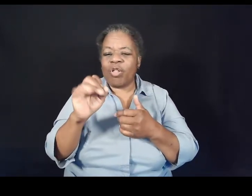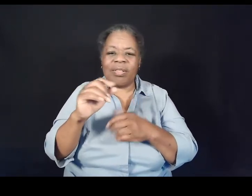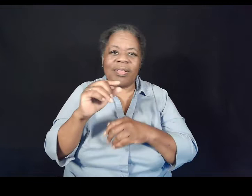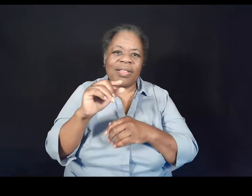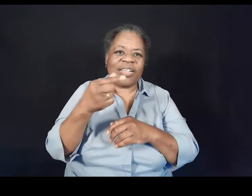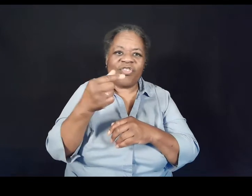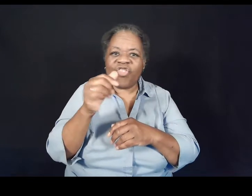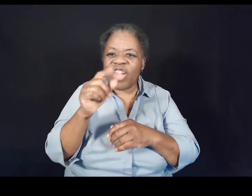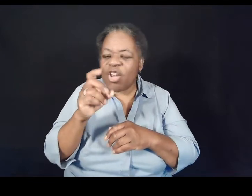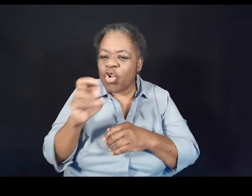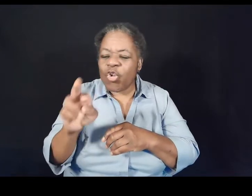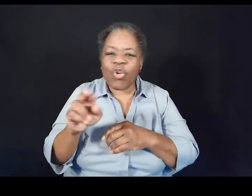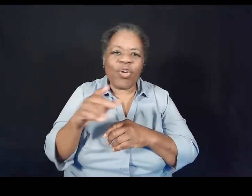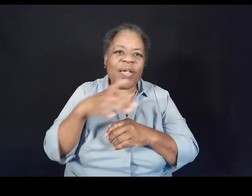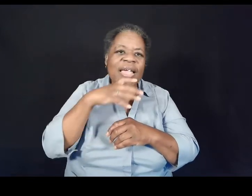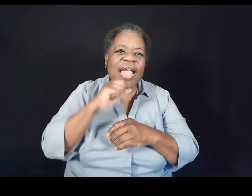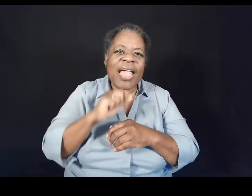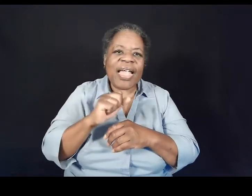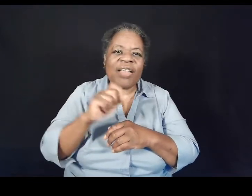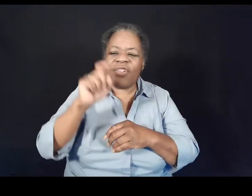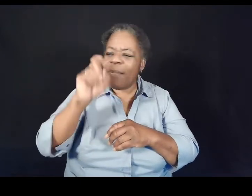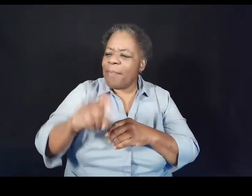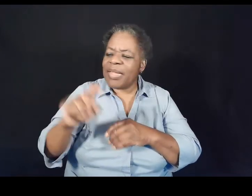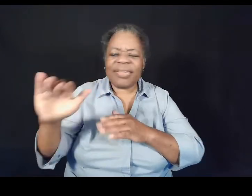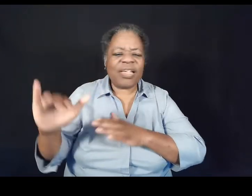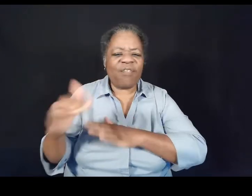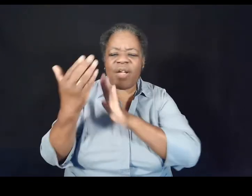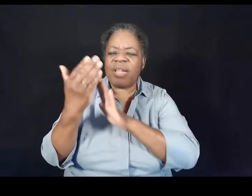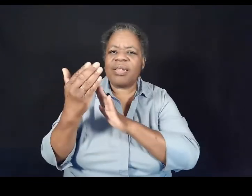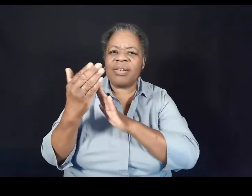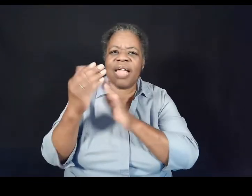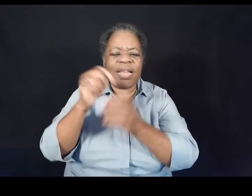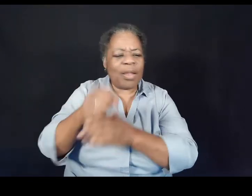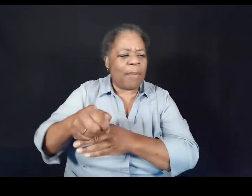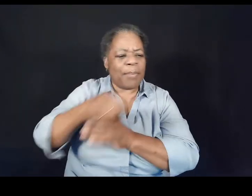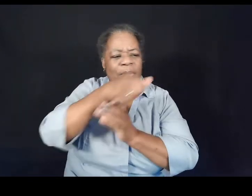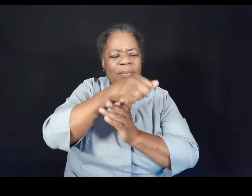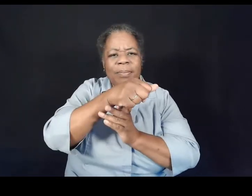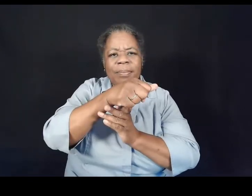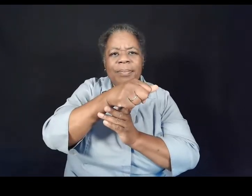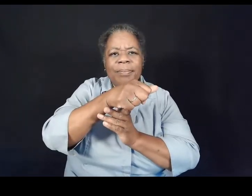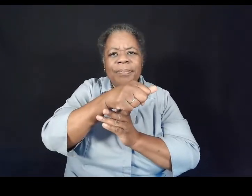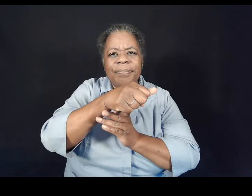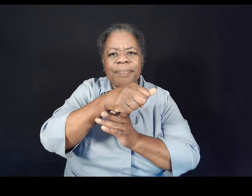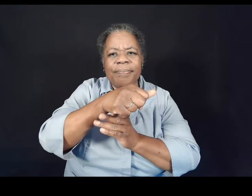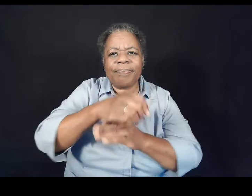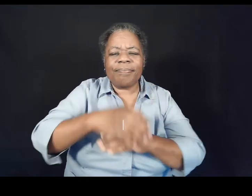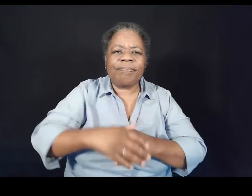corrected, even when it's challenging and uncomfortable.